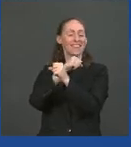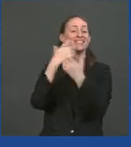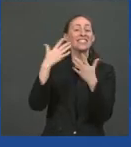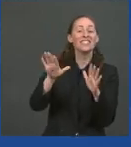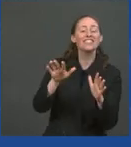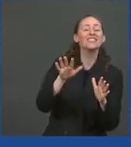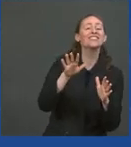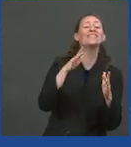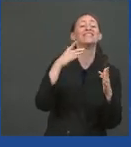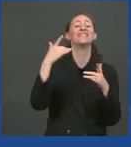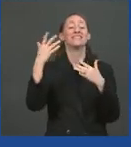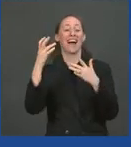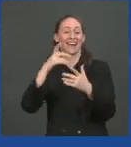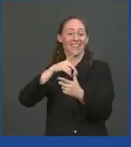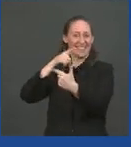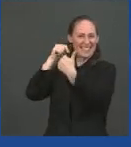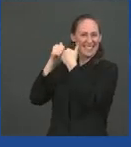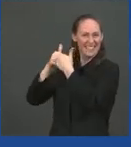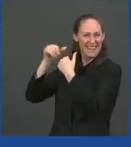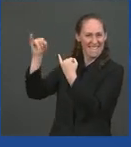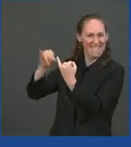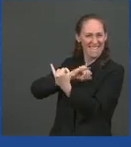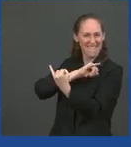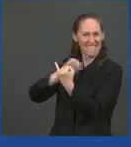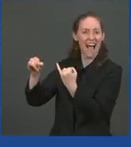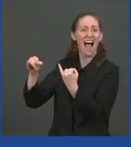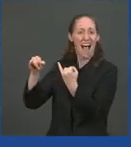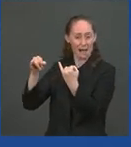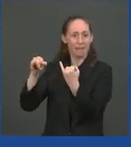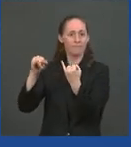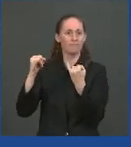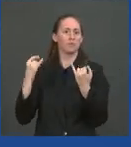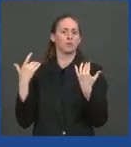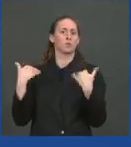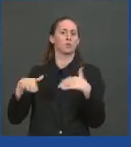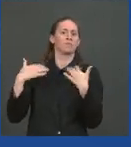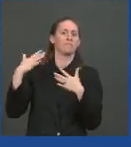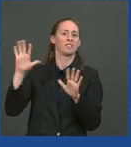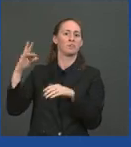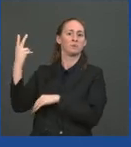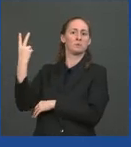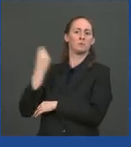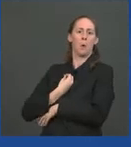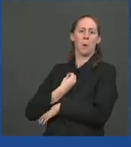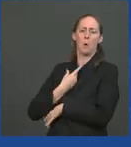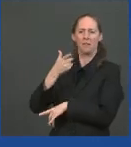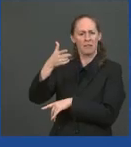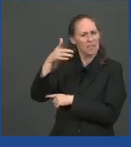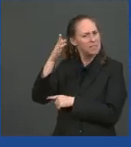the finals, you were down 0-2 against Phoenix. But you never gave up. I watched. It was amazing how you came back.